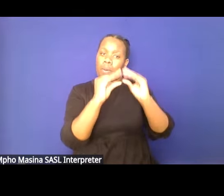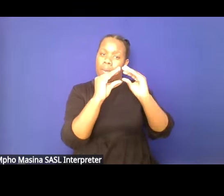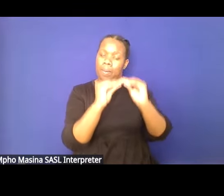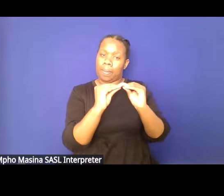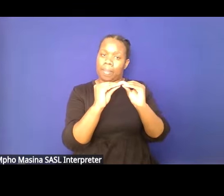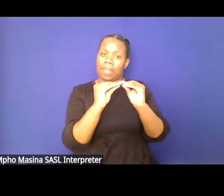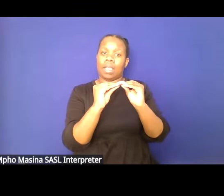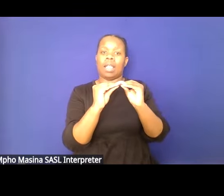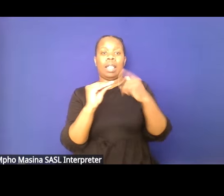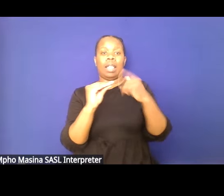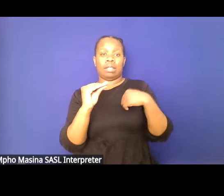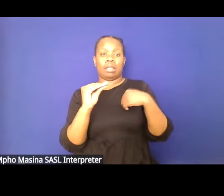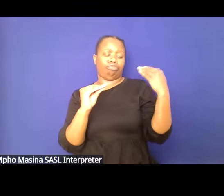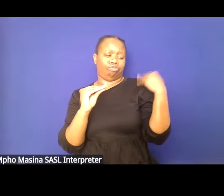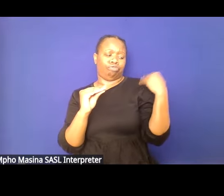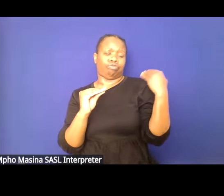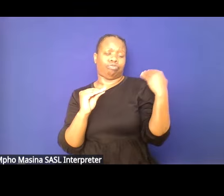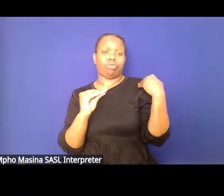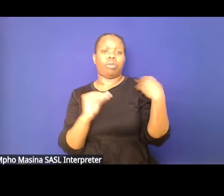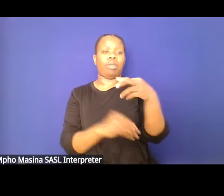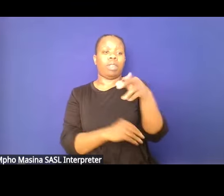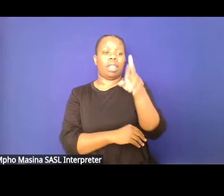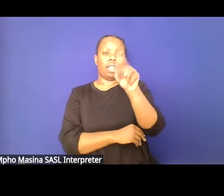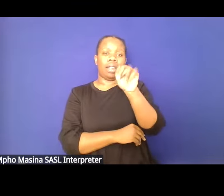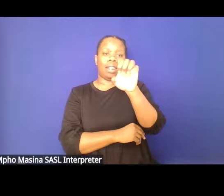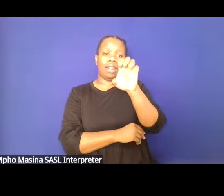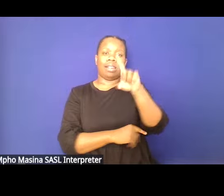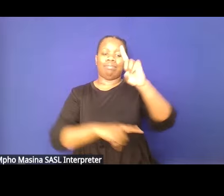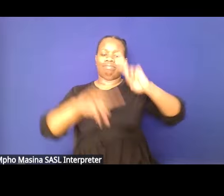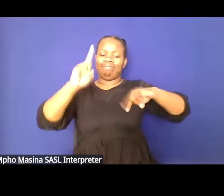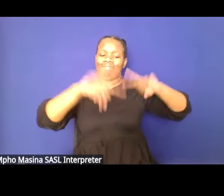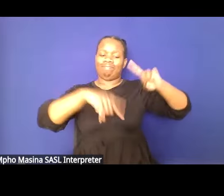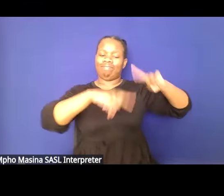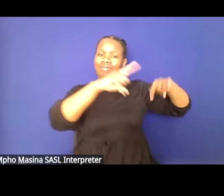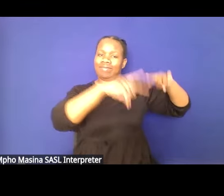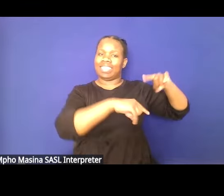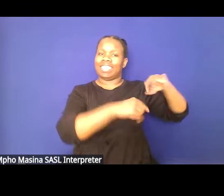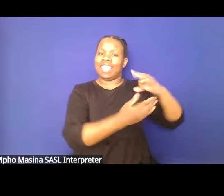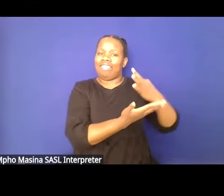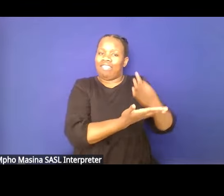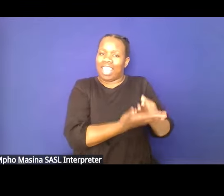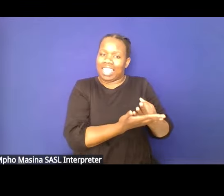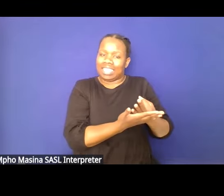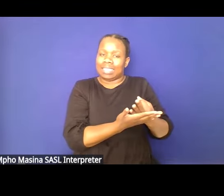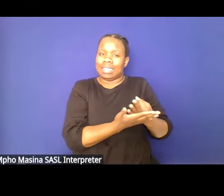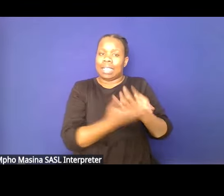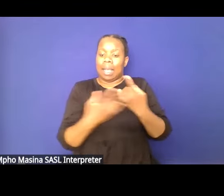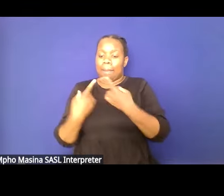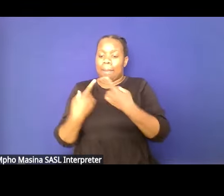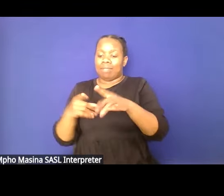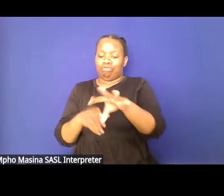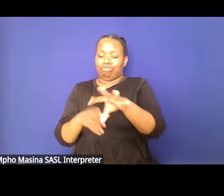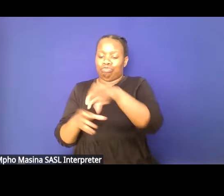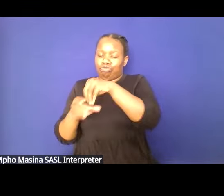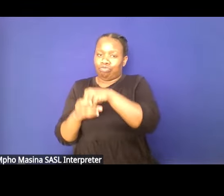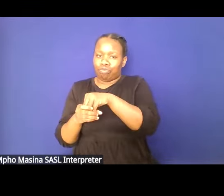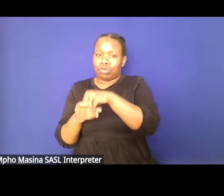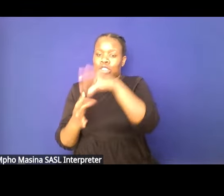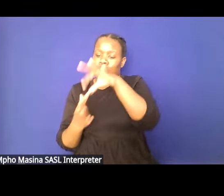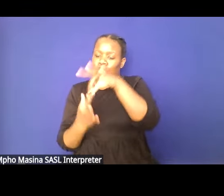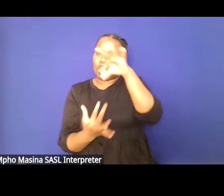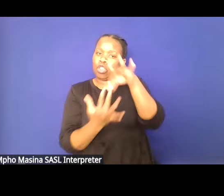Barrow reminds us, diversity is a fact, but inclusion is a choice we make every